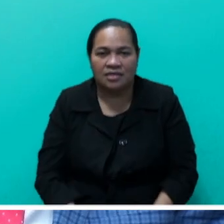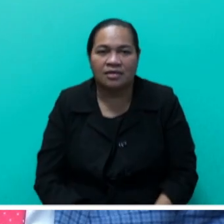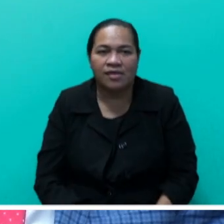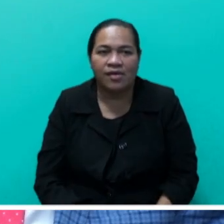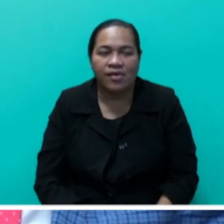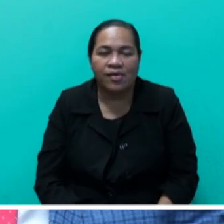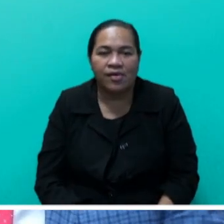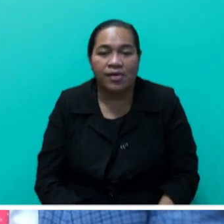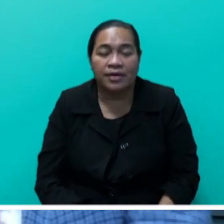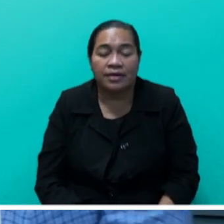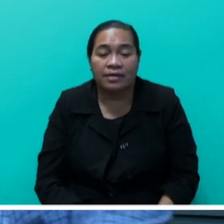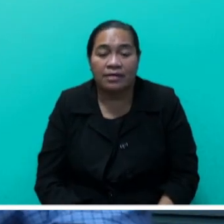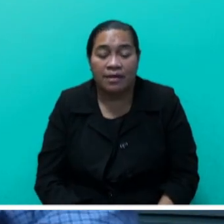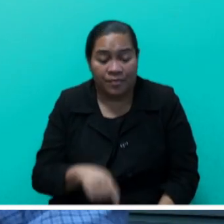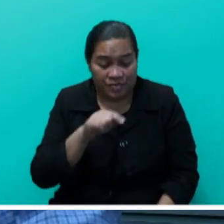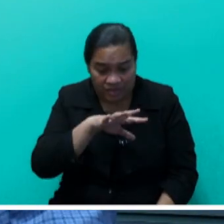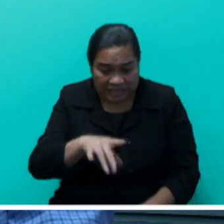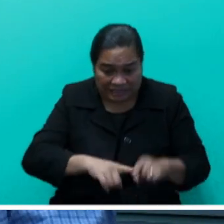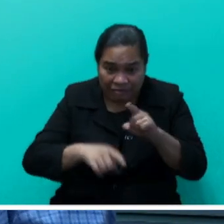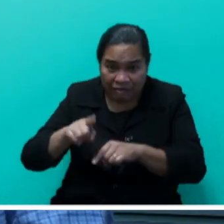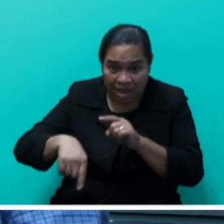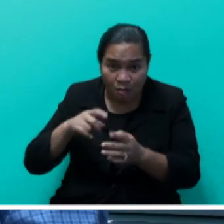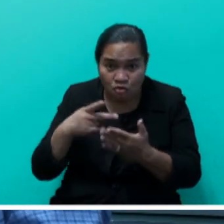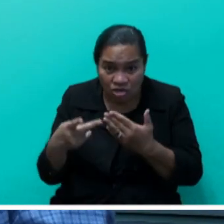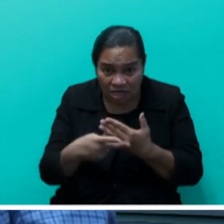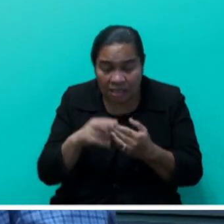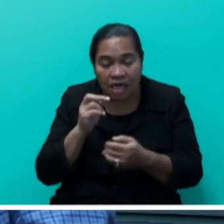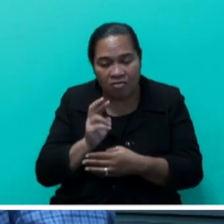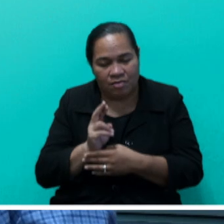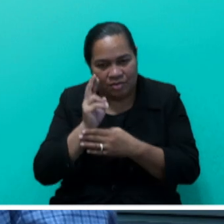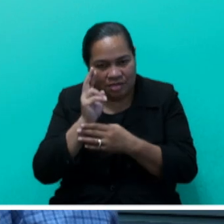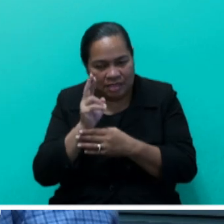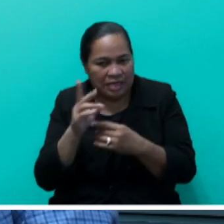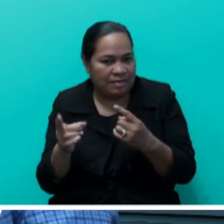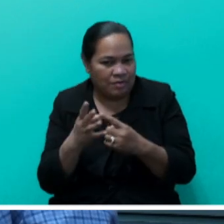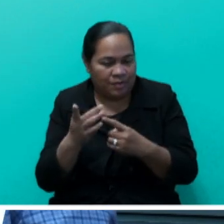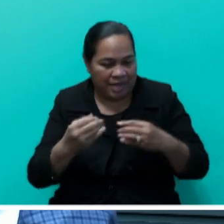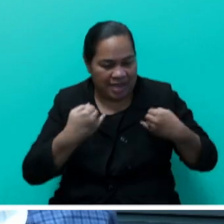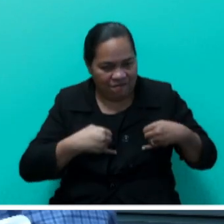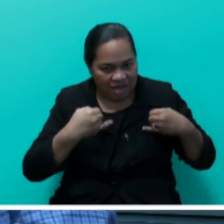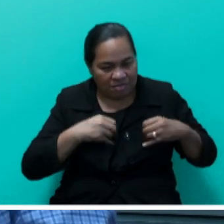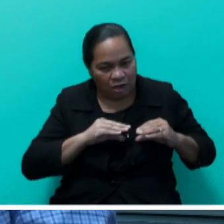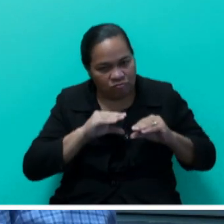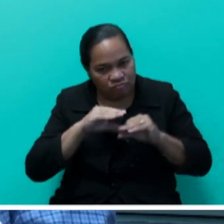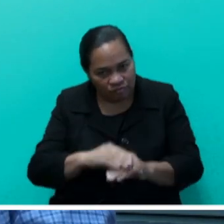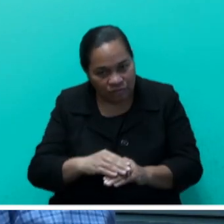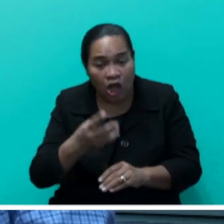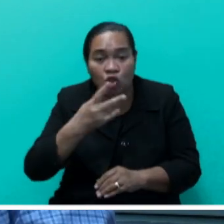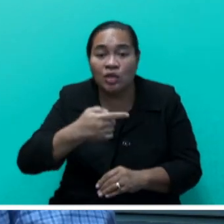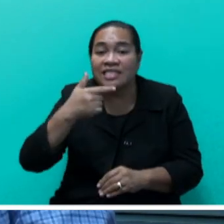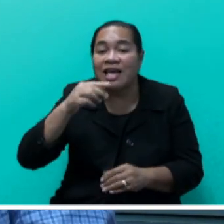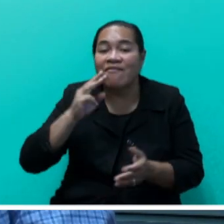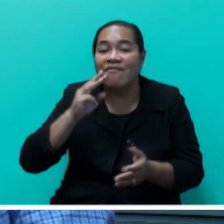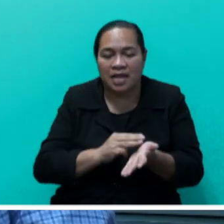Mr. Speaker, sir, these ongoing projects collectively represent a significant investment of $27 million